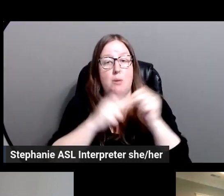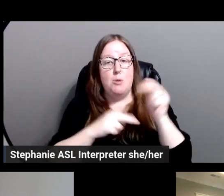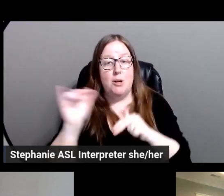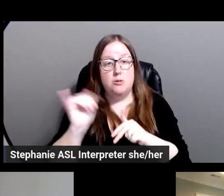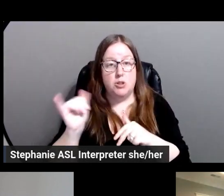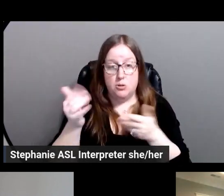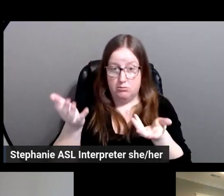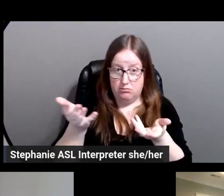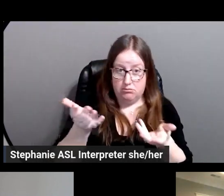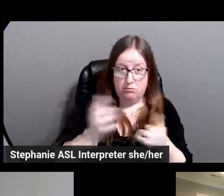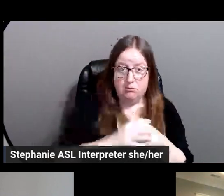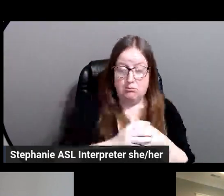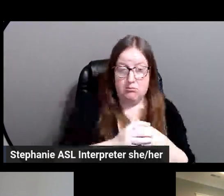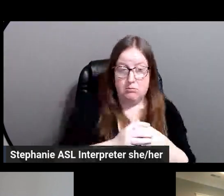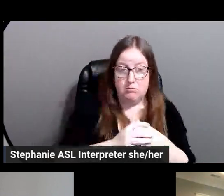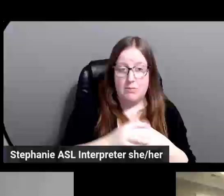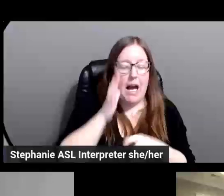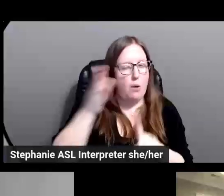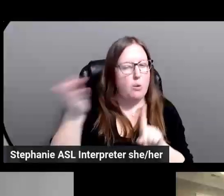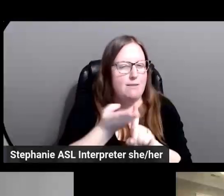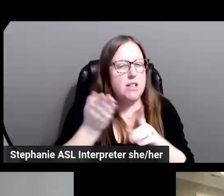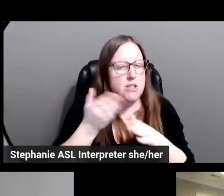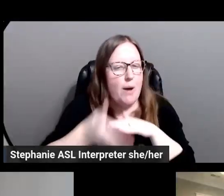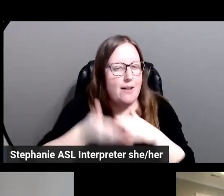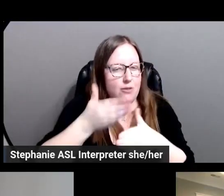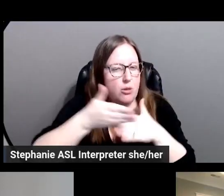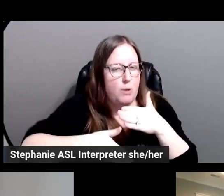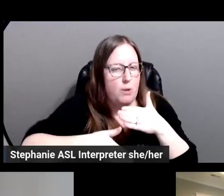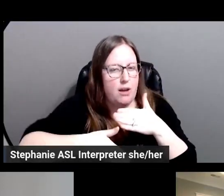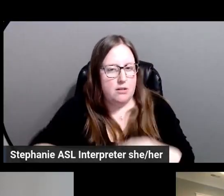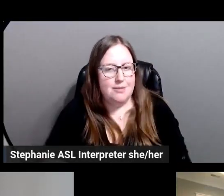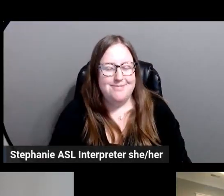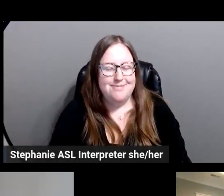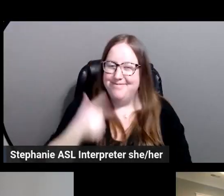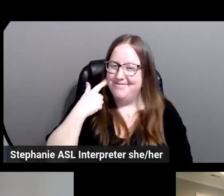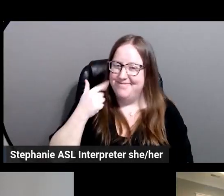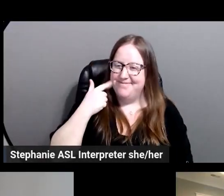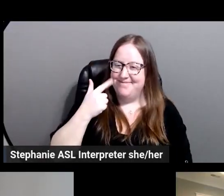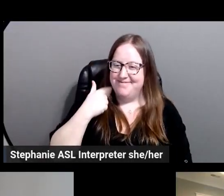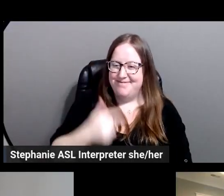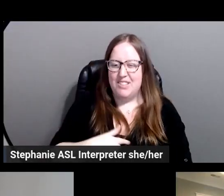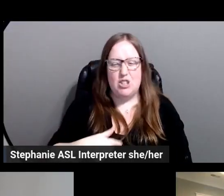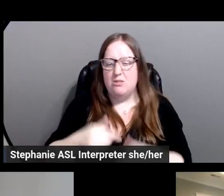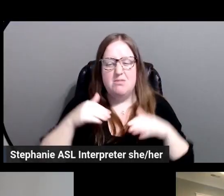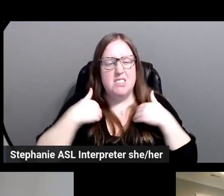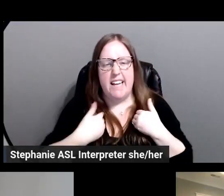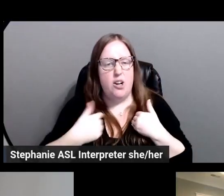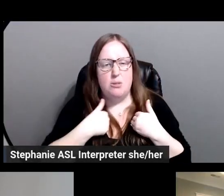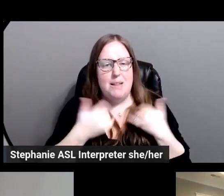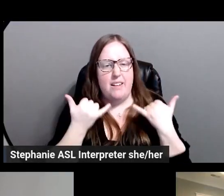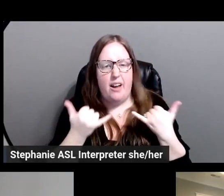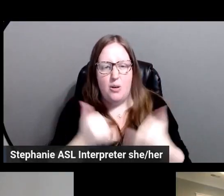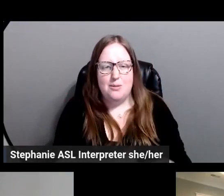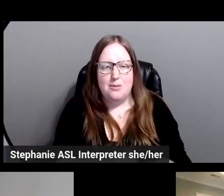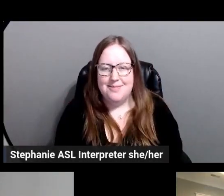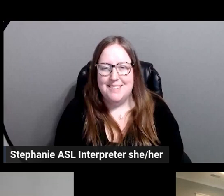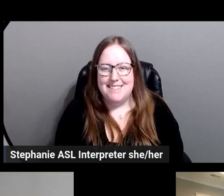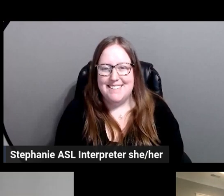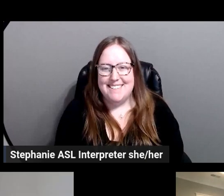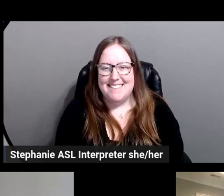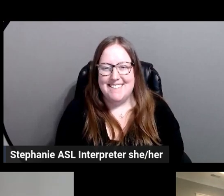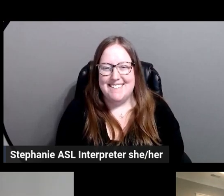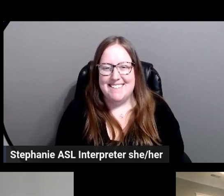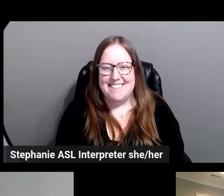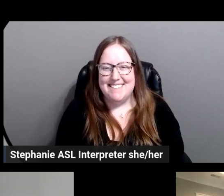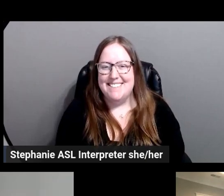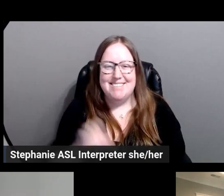that? I'll convince you after the weekend, though, because you're probably sick of me this week. Yeah. Only so much